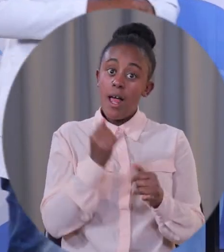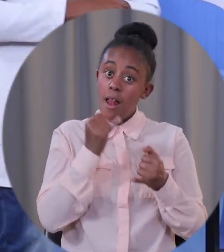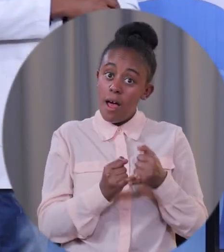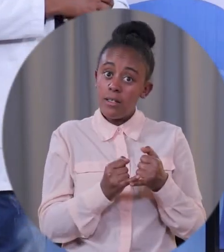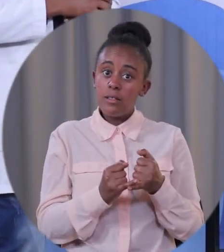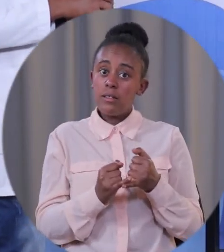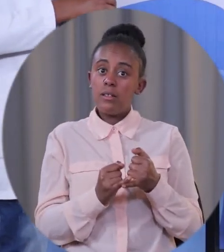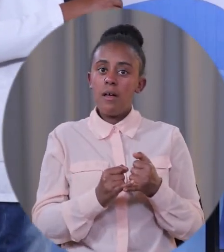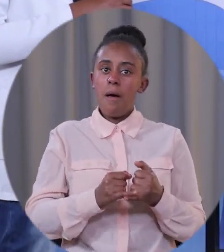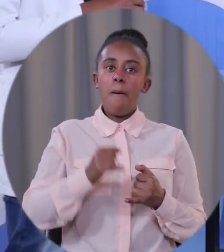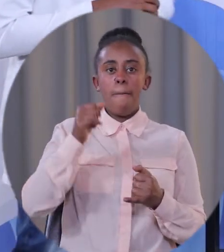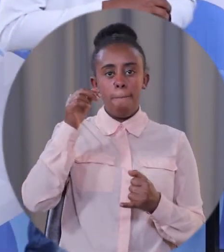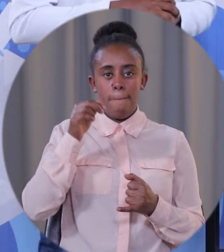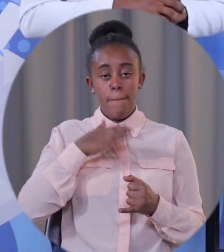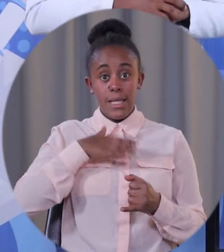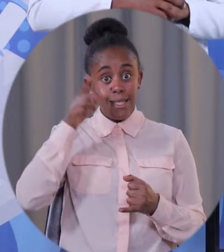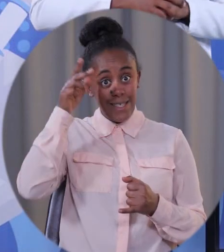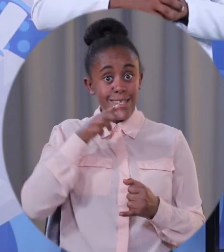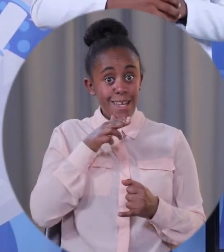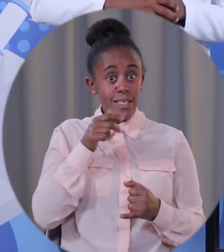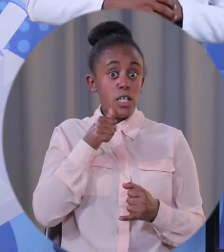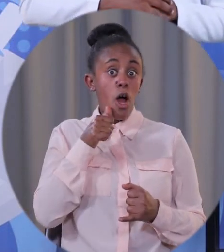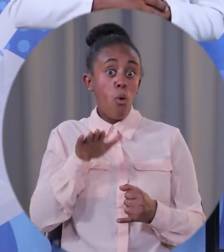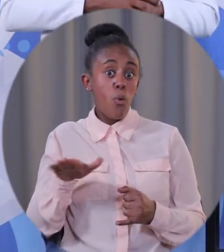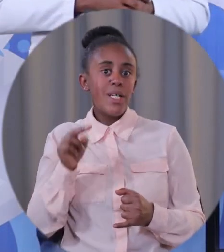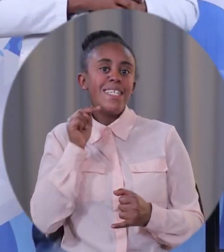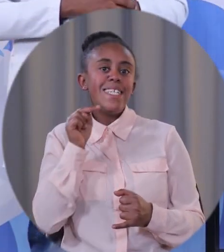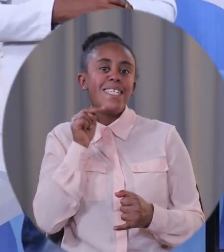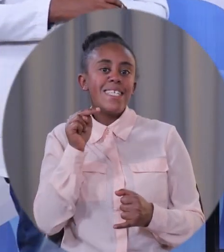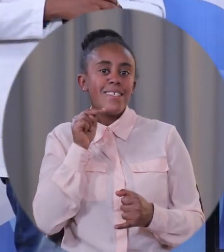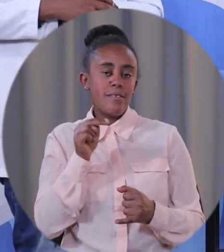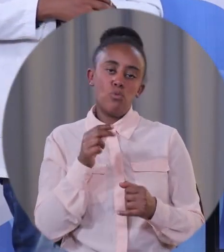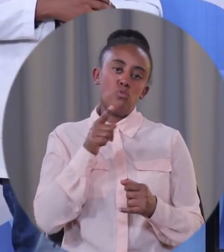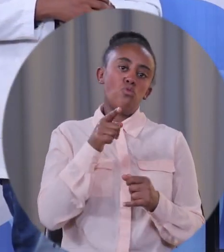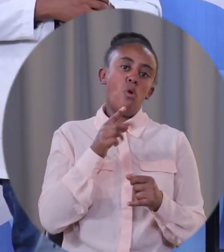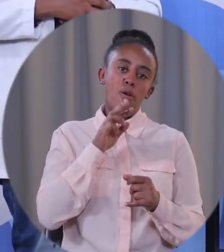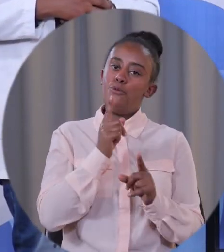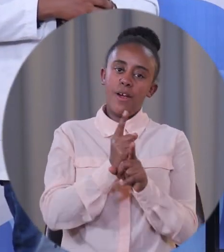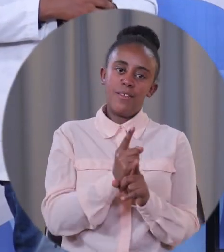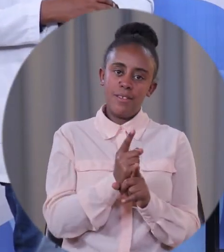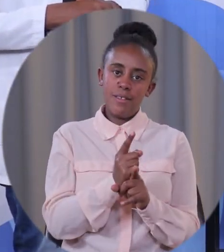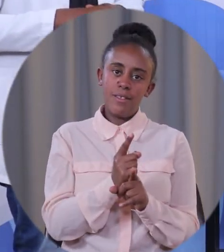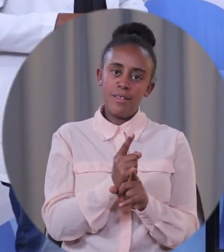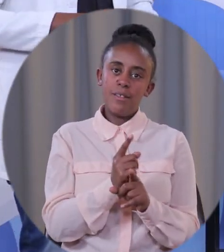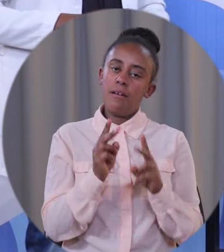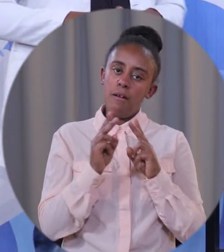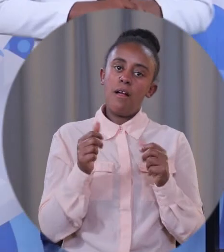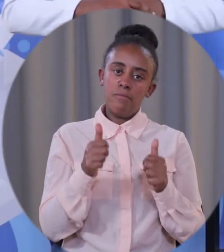if you answer, my sister's daughter is niece, you are correct. Great